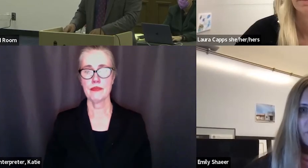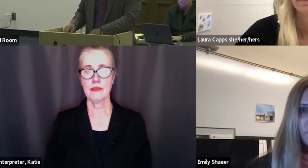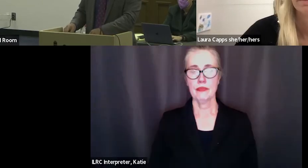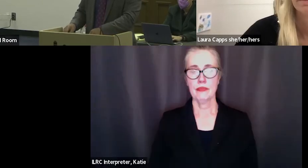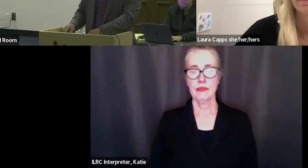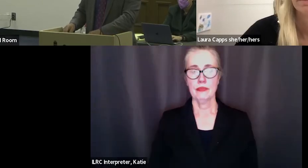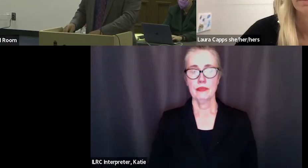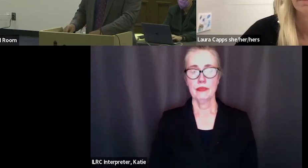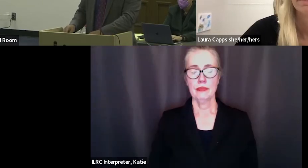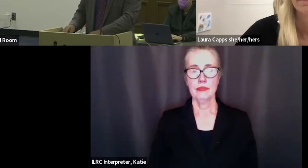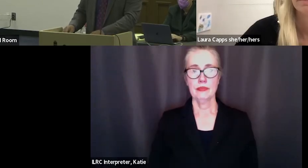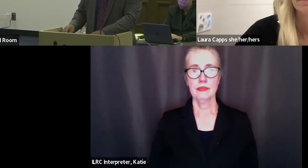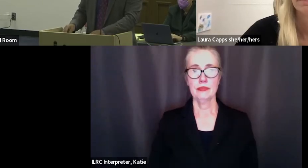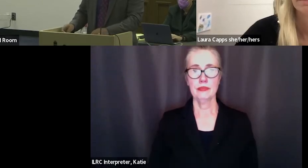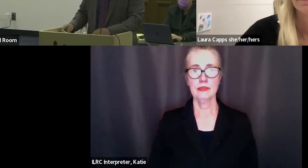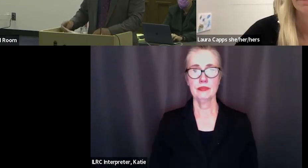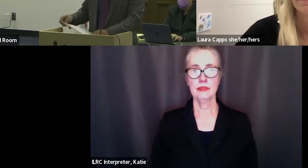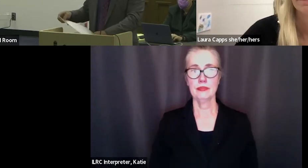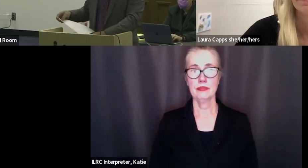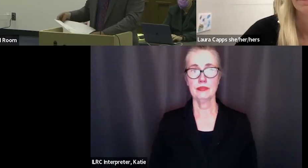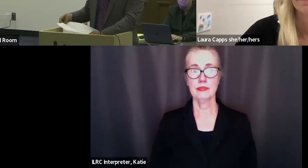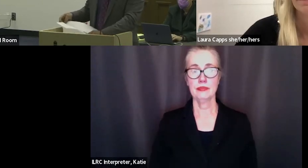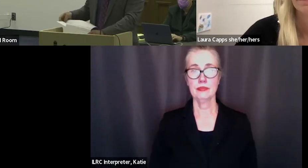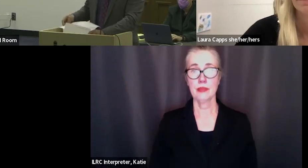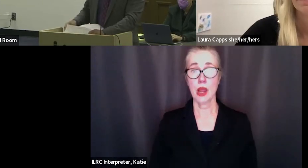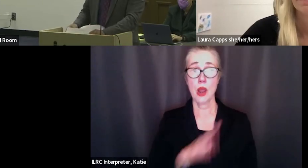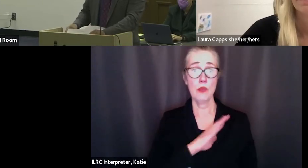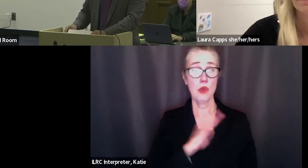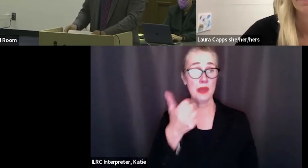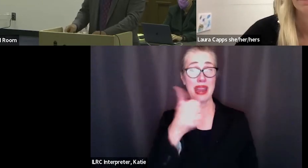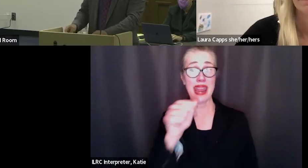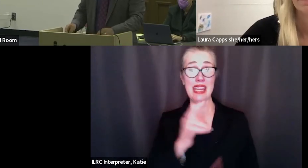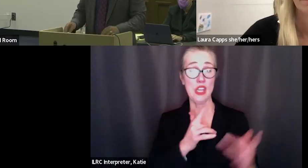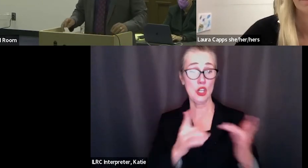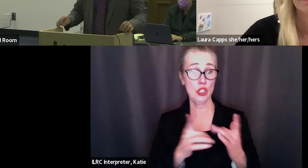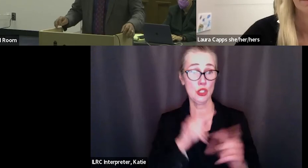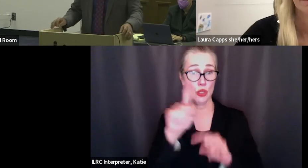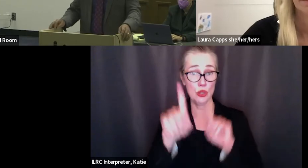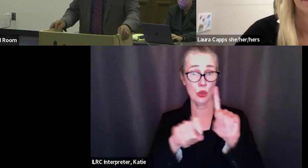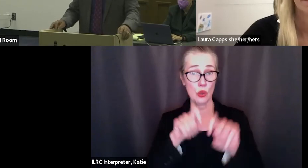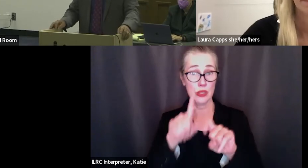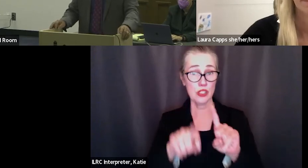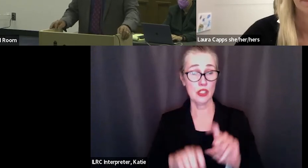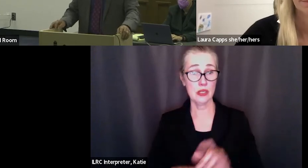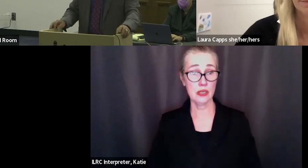you um board members do you have any concerns or questions about it